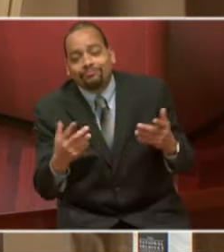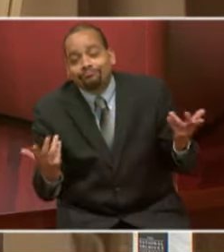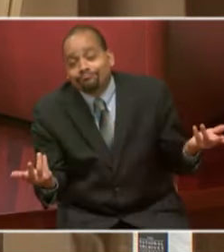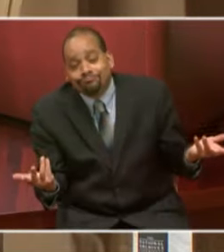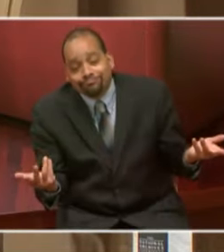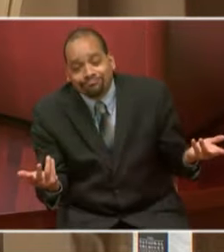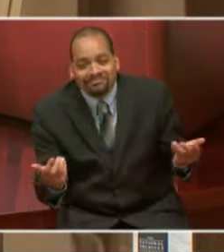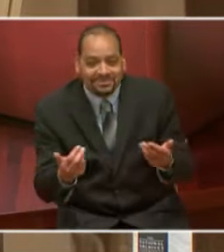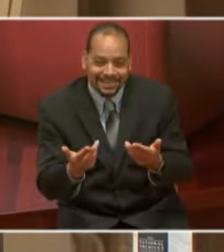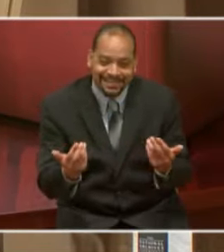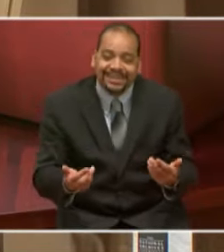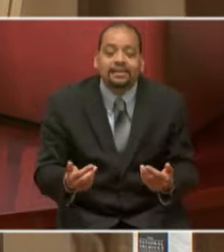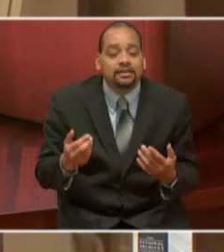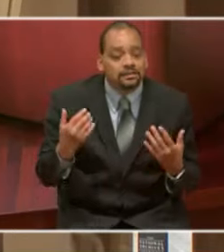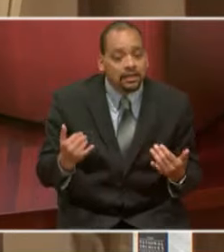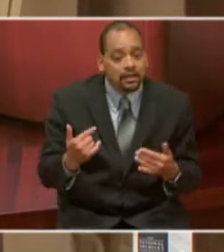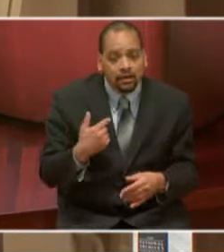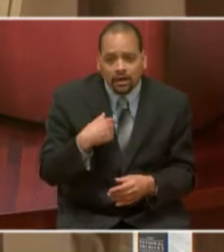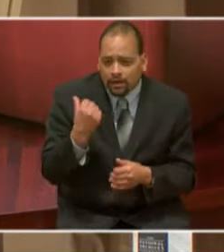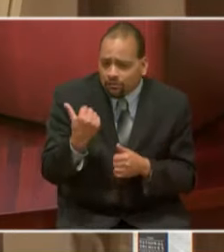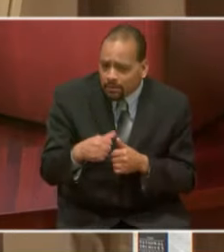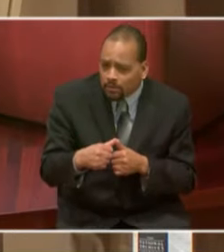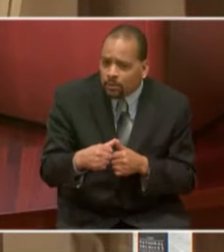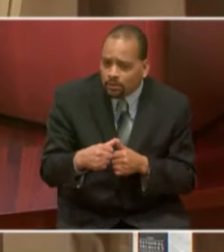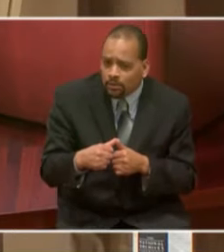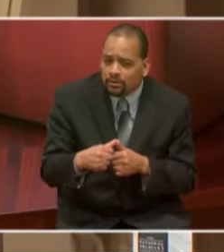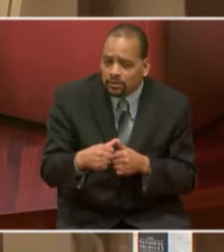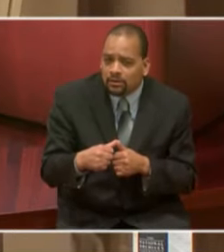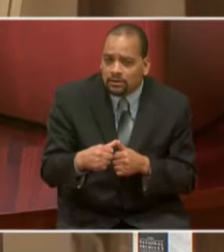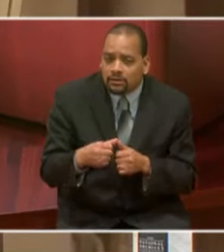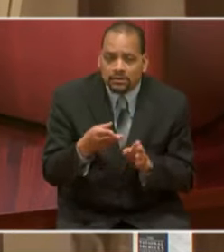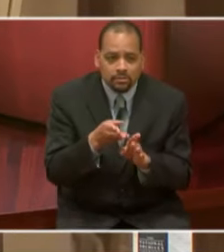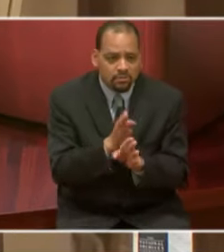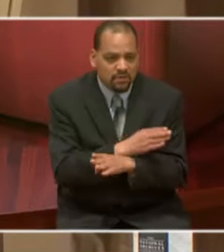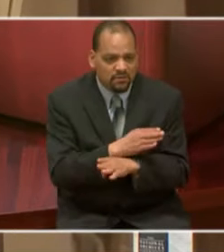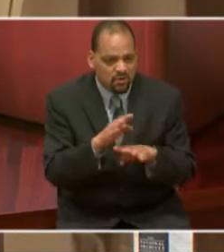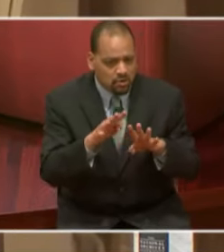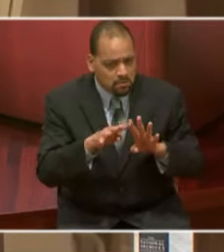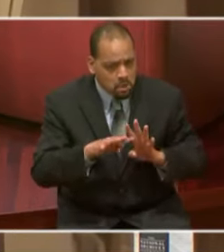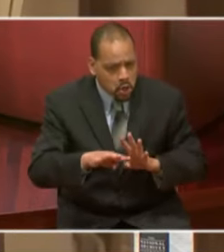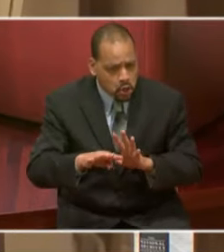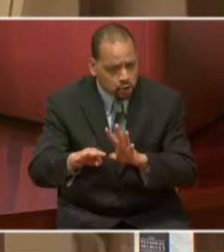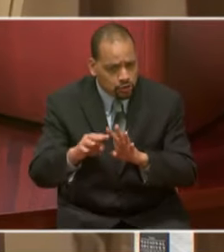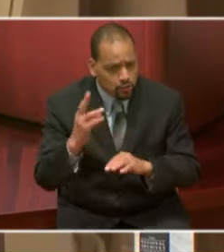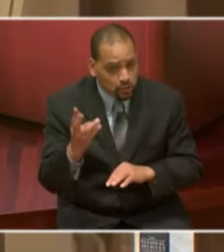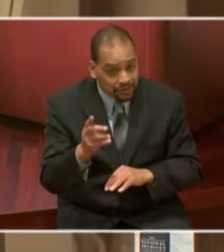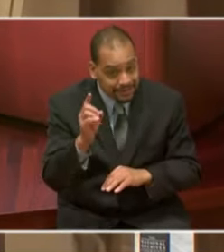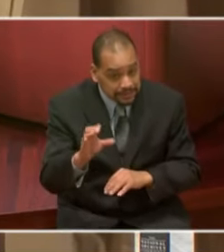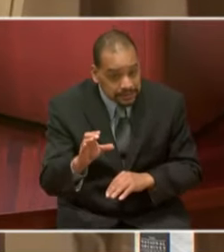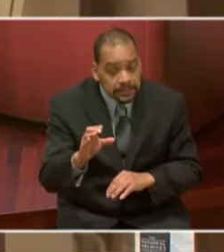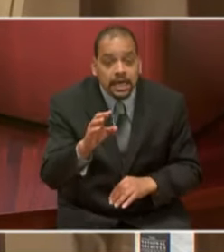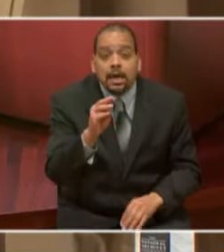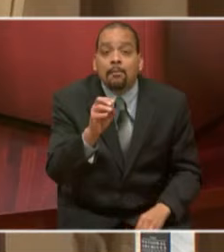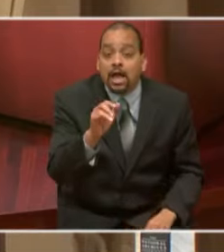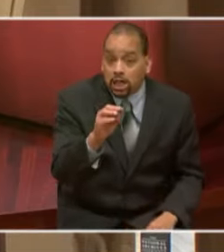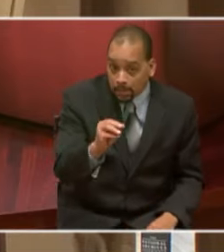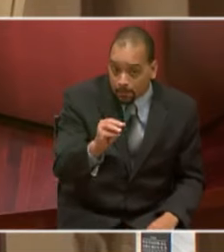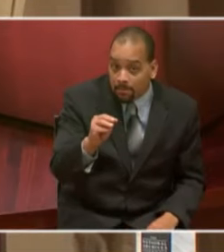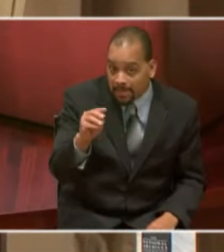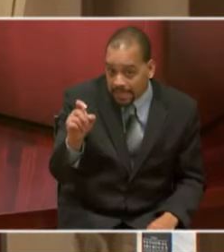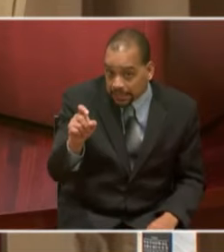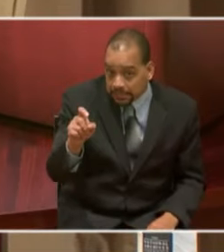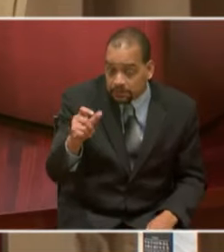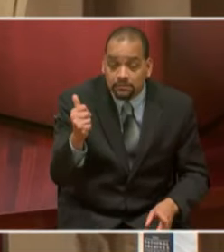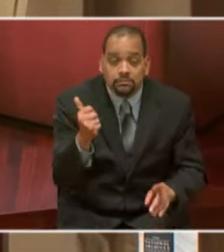of nonviolence, for me, is one of those immutable principles that you cannot deviate